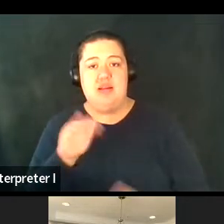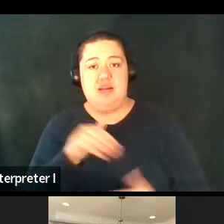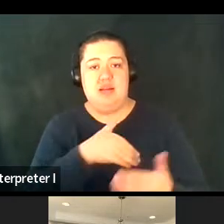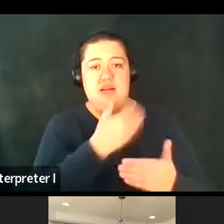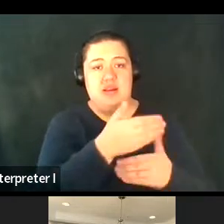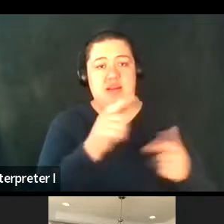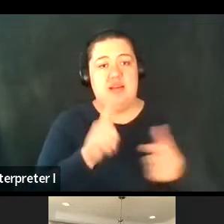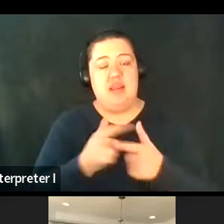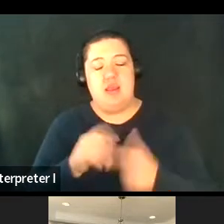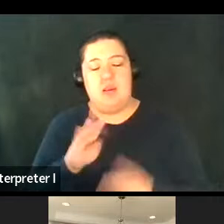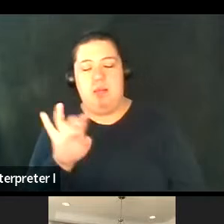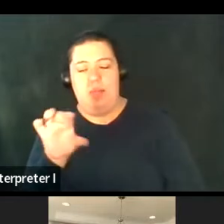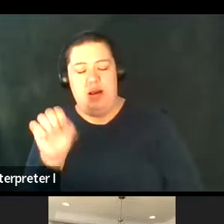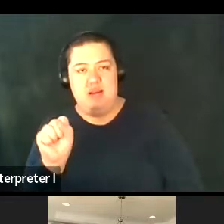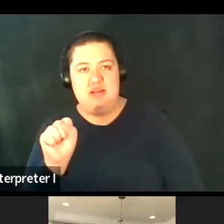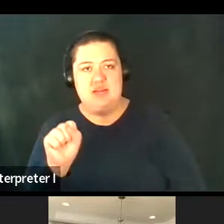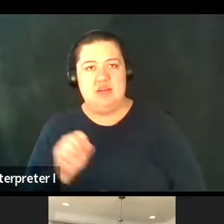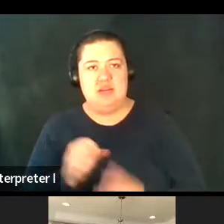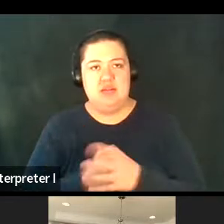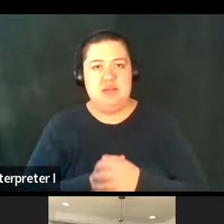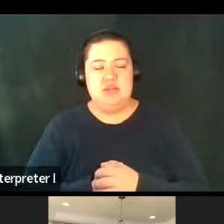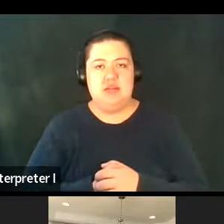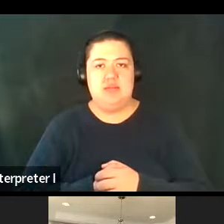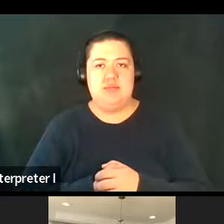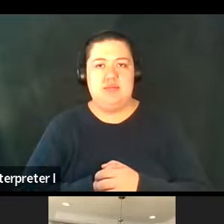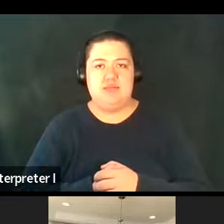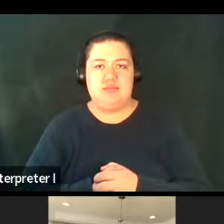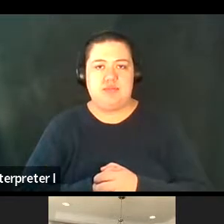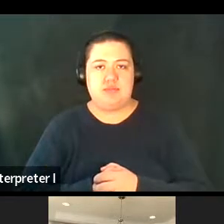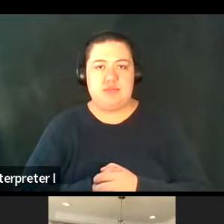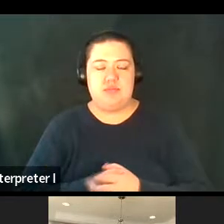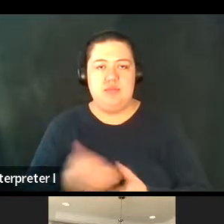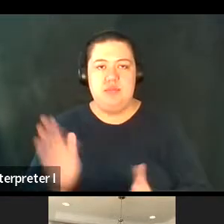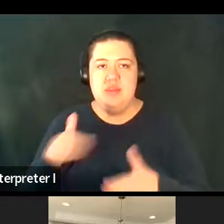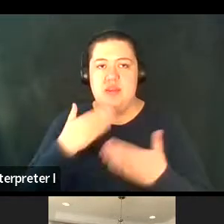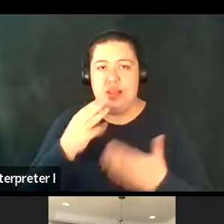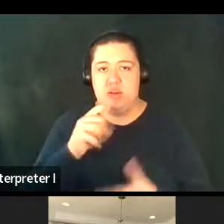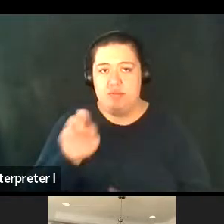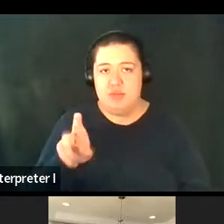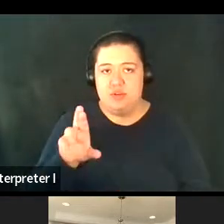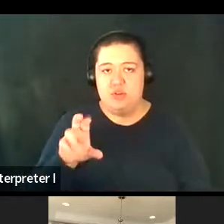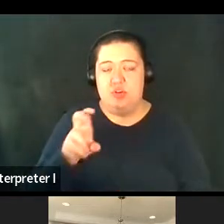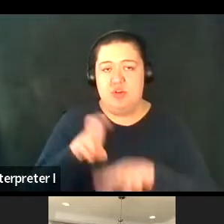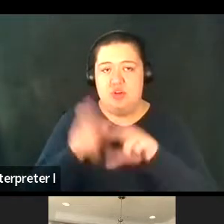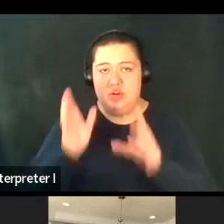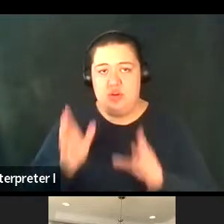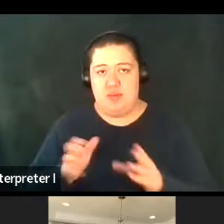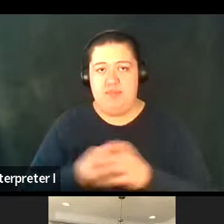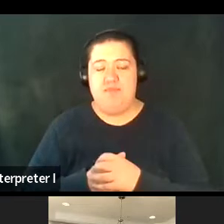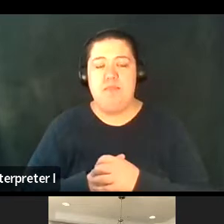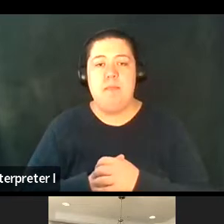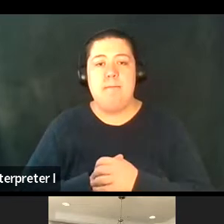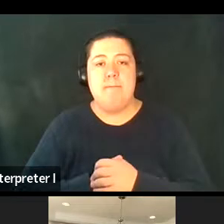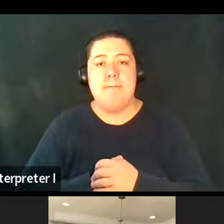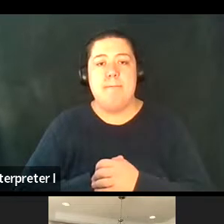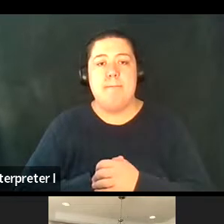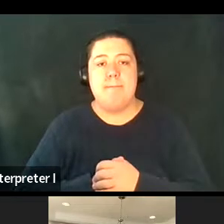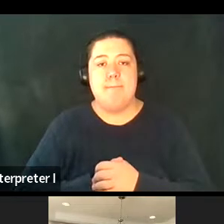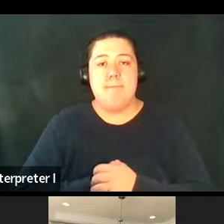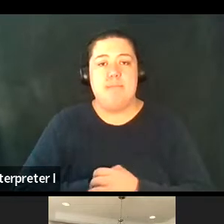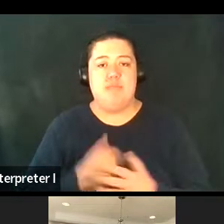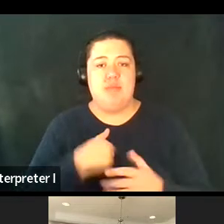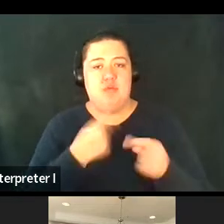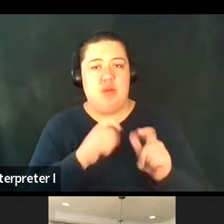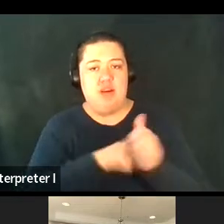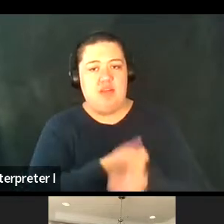Bonds. Thanks, Mr. Chairman. trying to follow